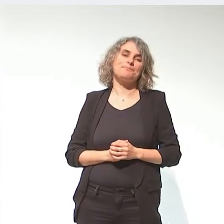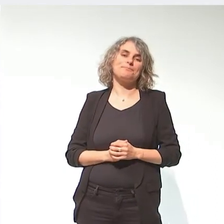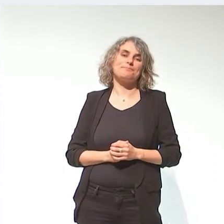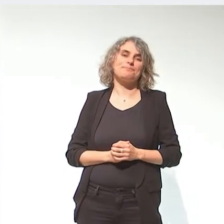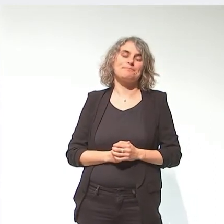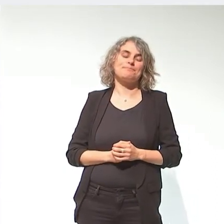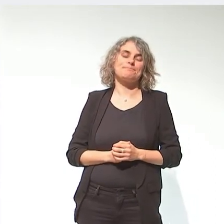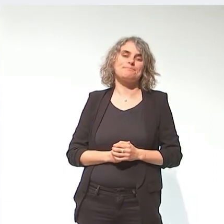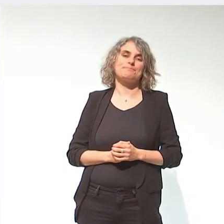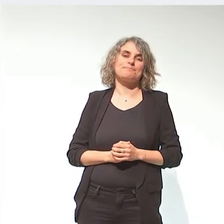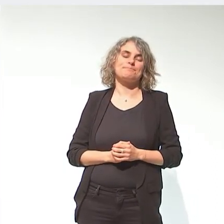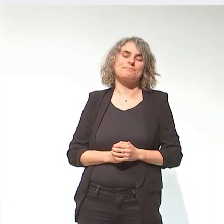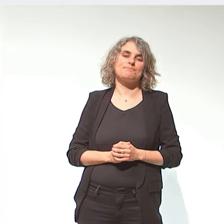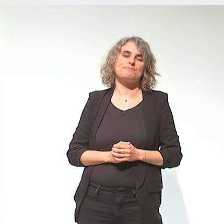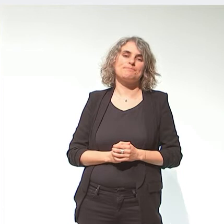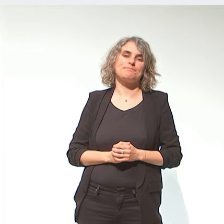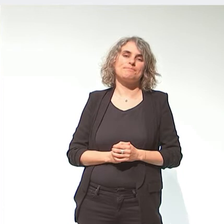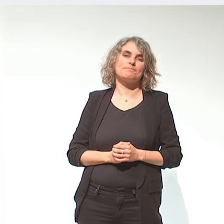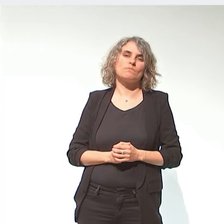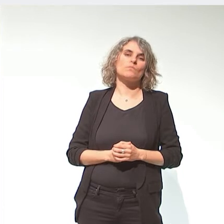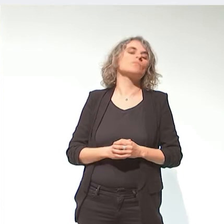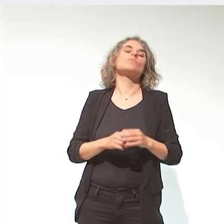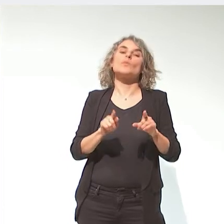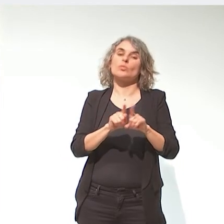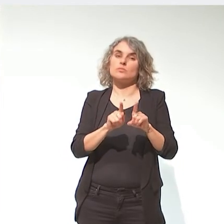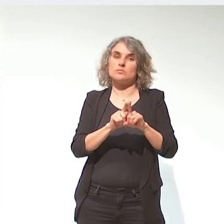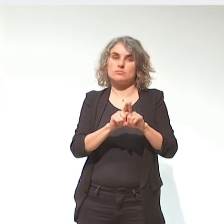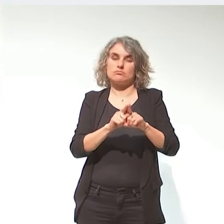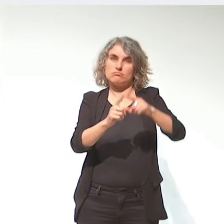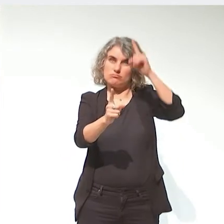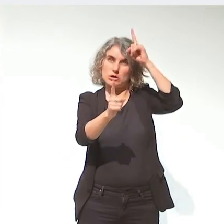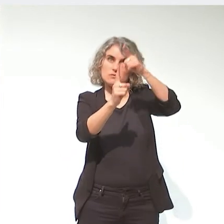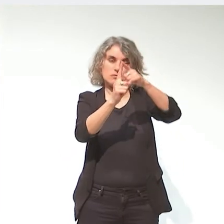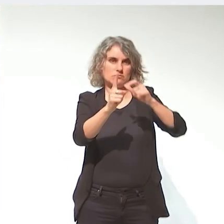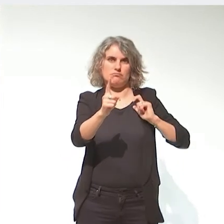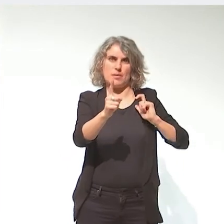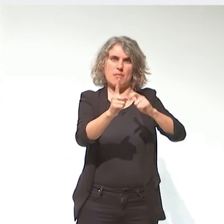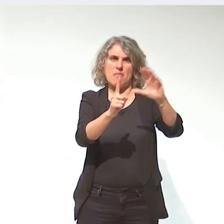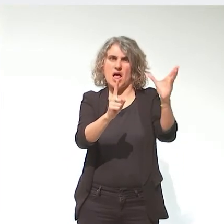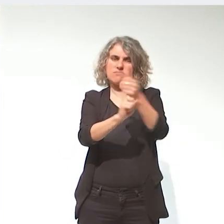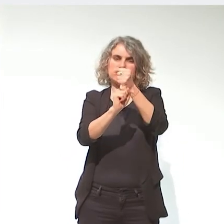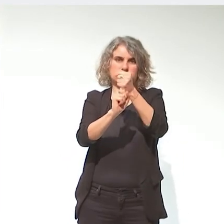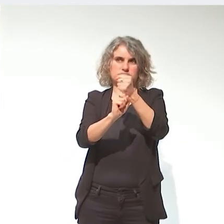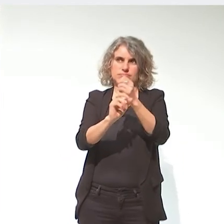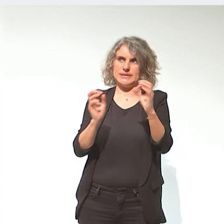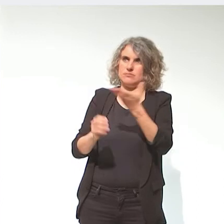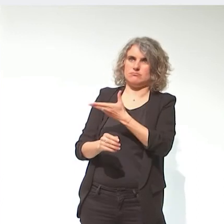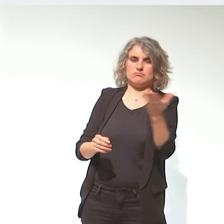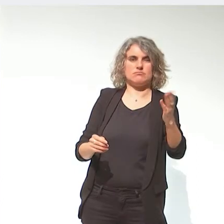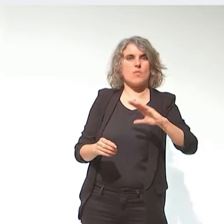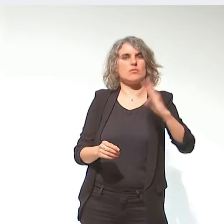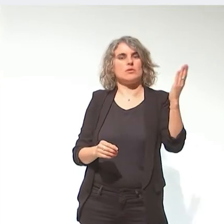achieving the same goals, but having the support adequate to